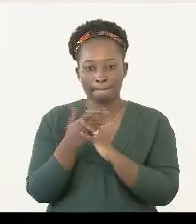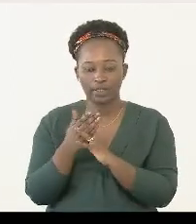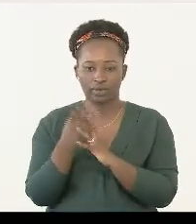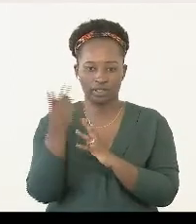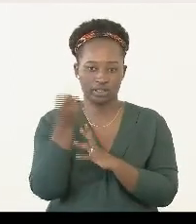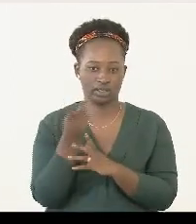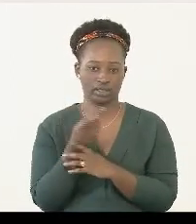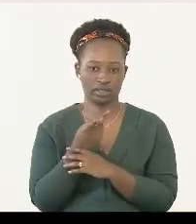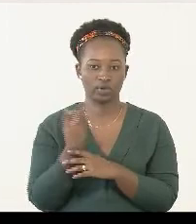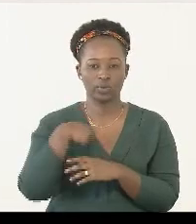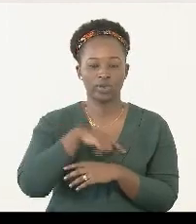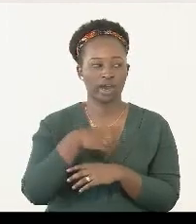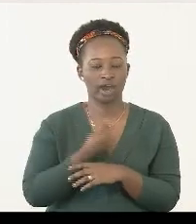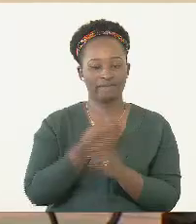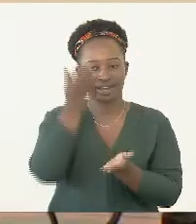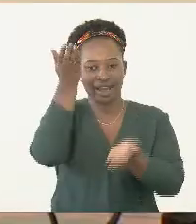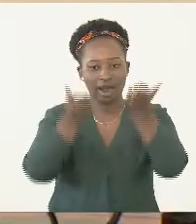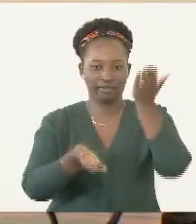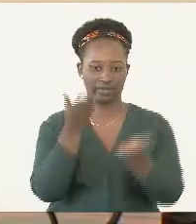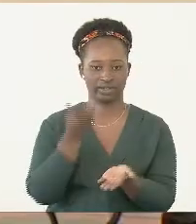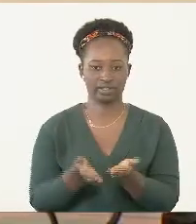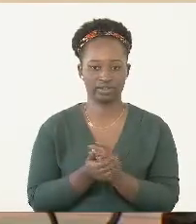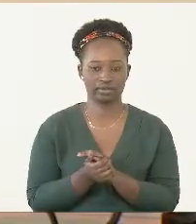we are making an average.